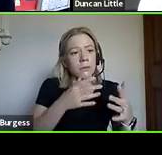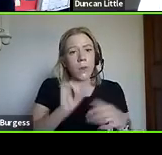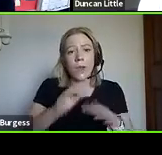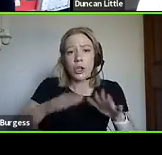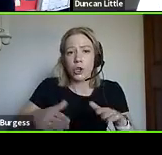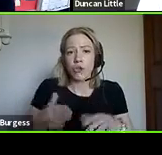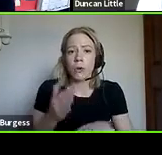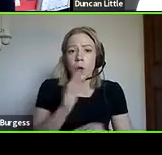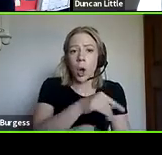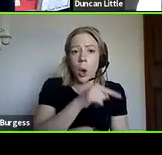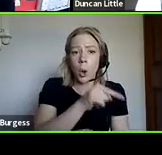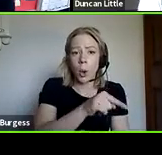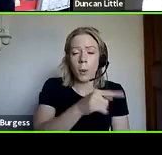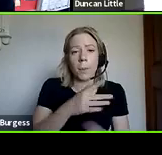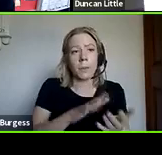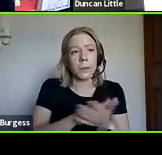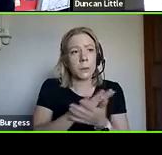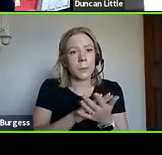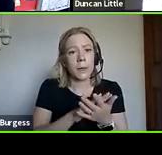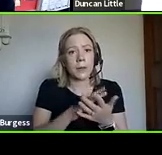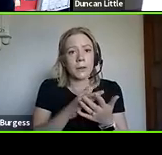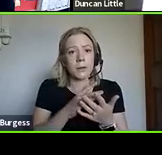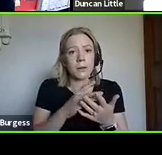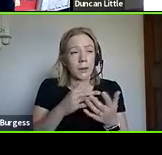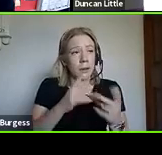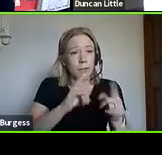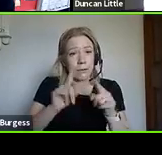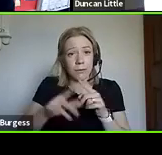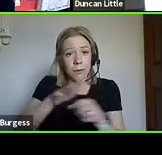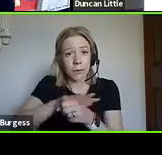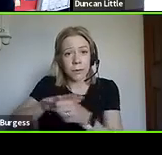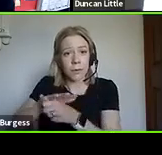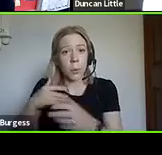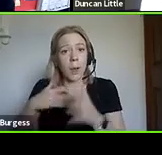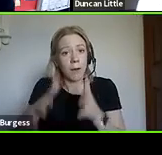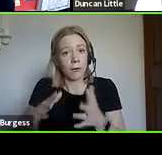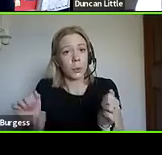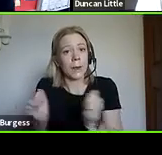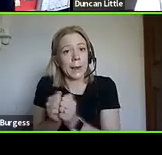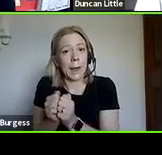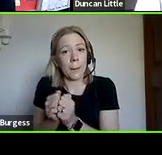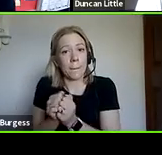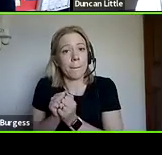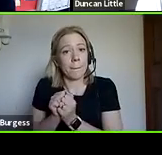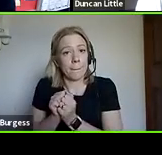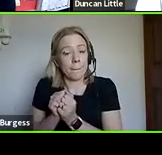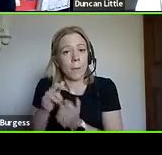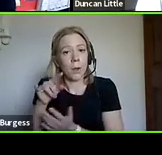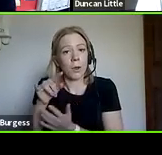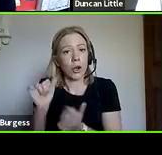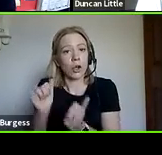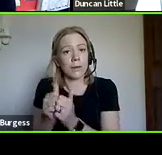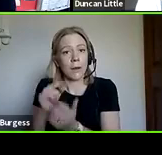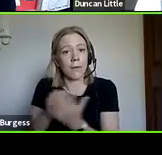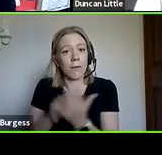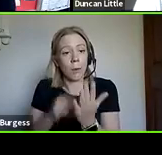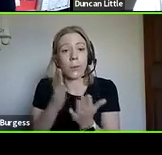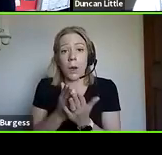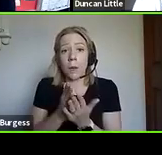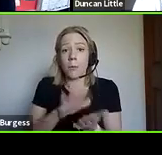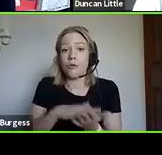etc., we have them. And we need to keep these. So they're translated. So these are translated into Ukrainian and Russian